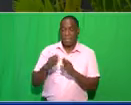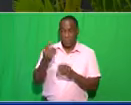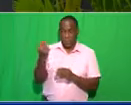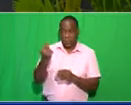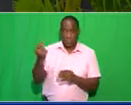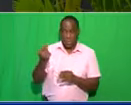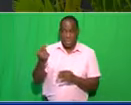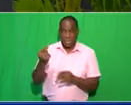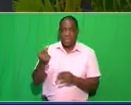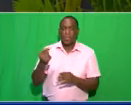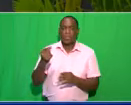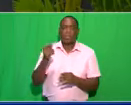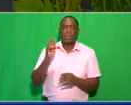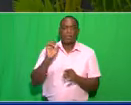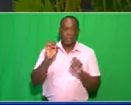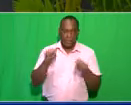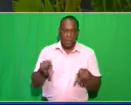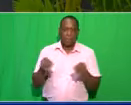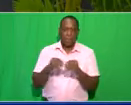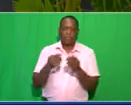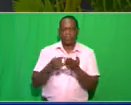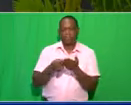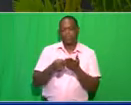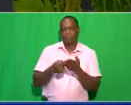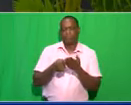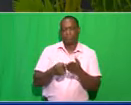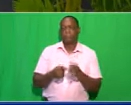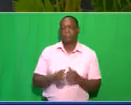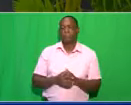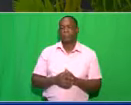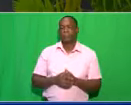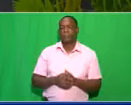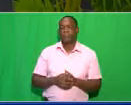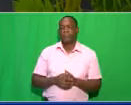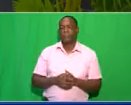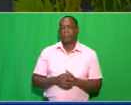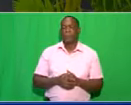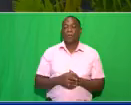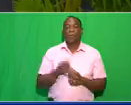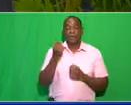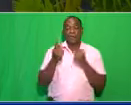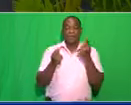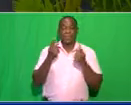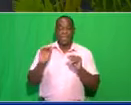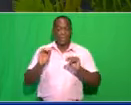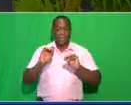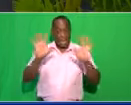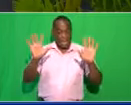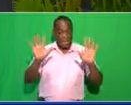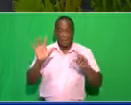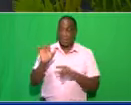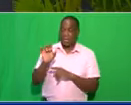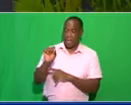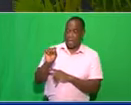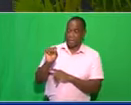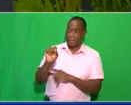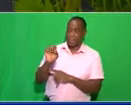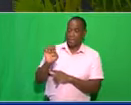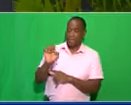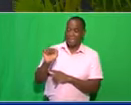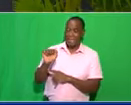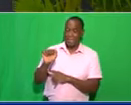I'm a pure measurement person, does not measure ability. And we have local studies which actually show